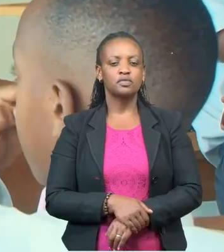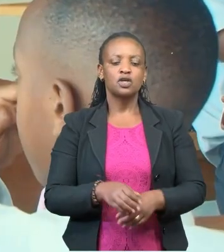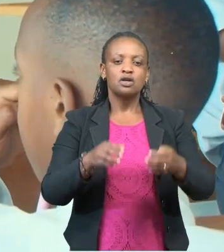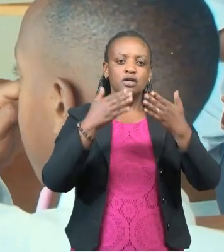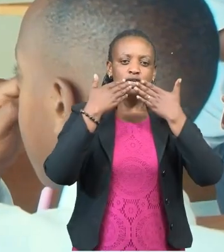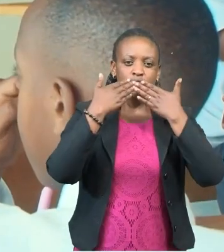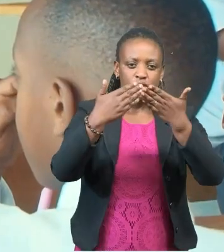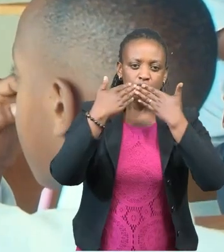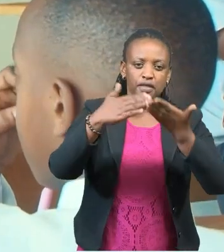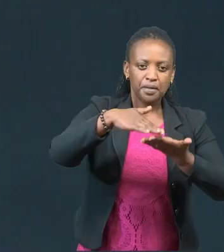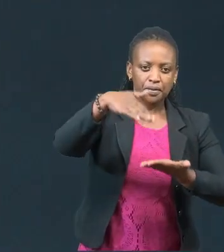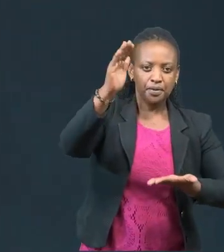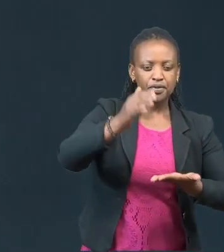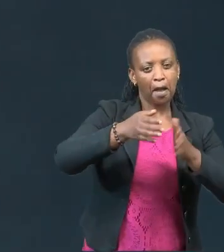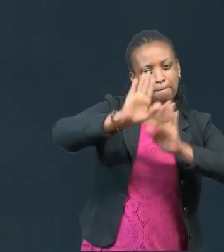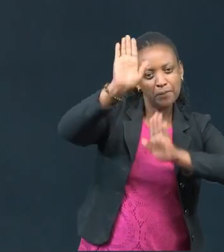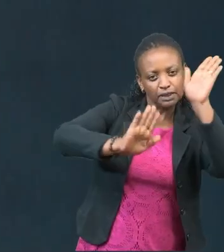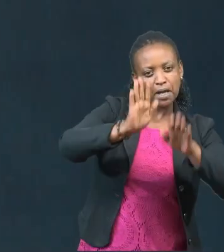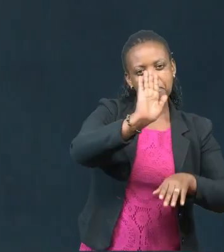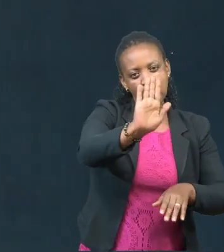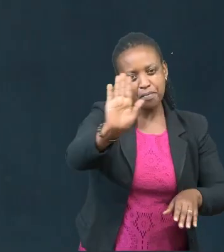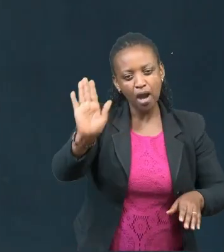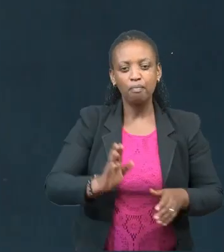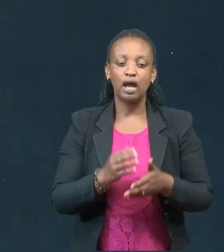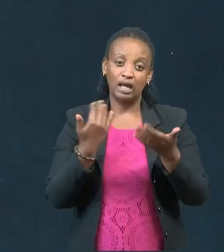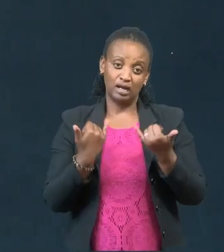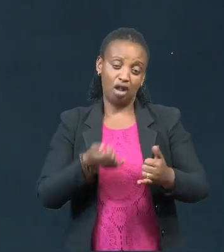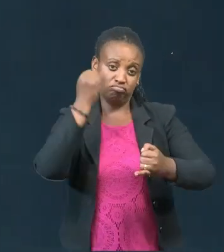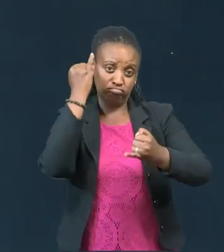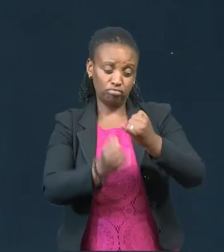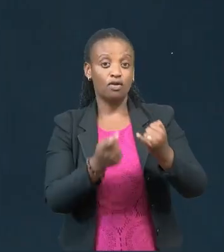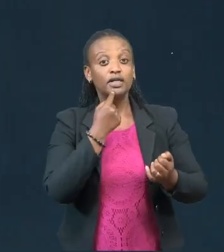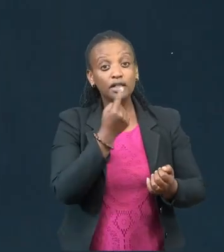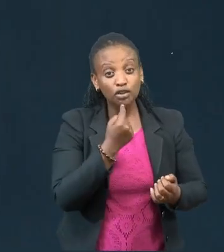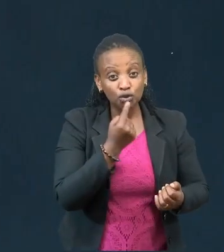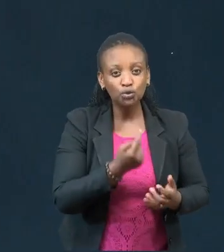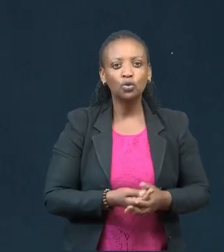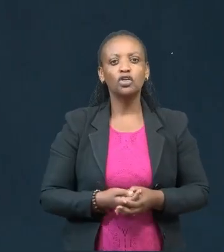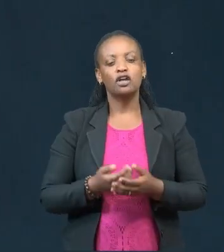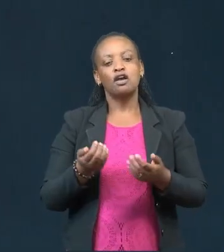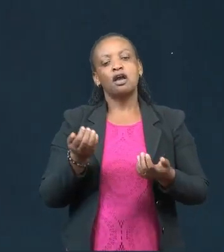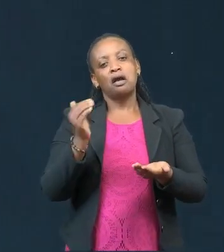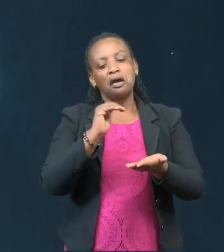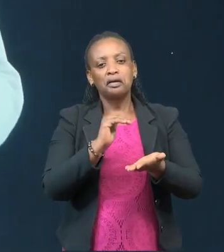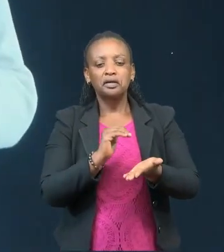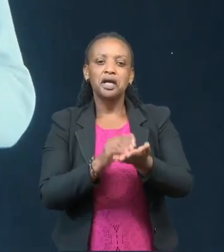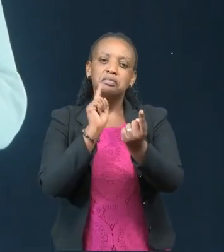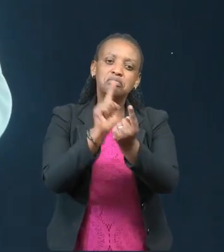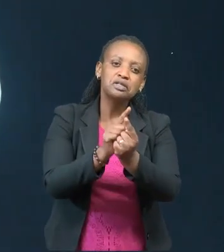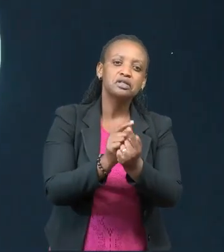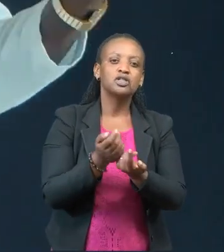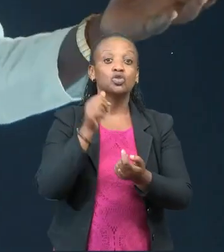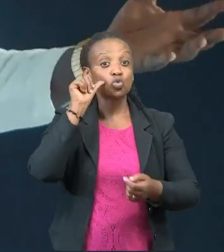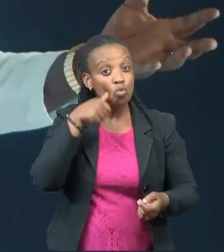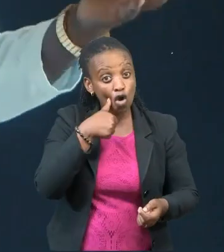So thank you very much for your participation. We've come to the end of this lesson. We shall meet